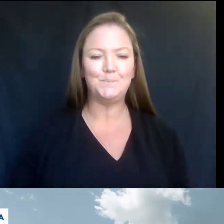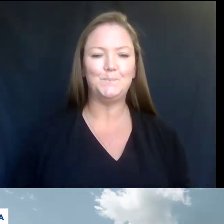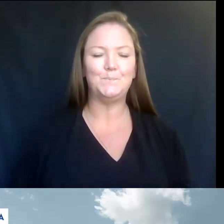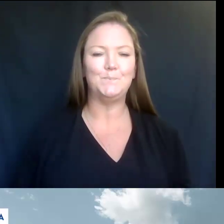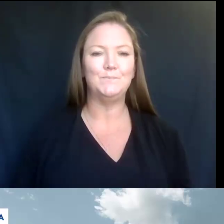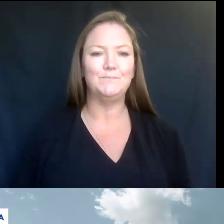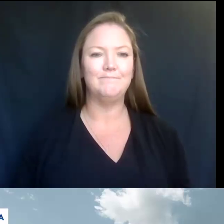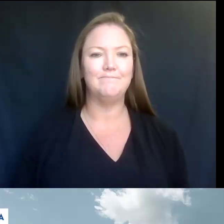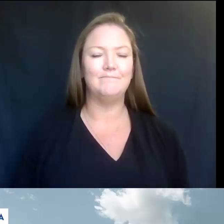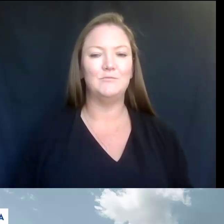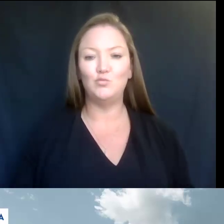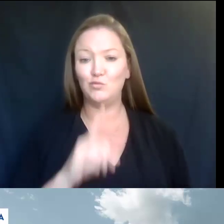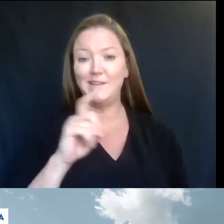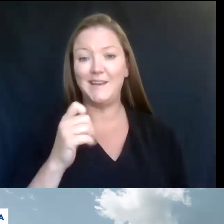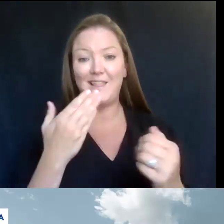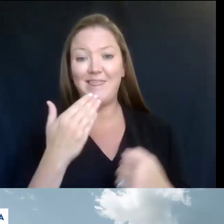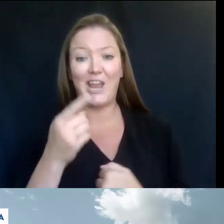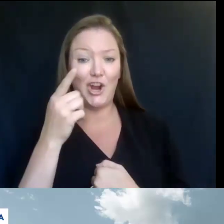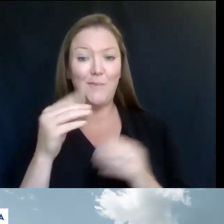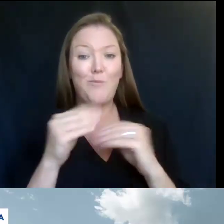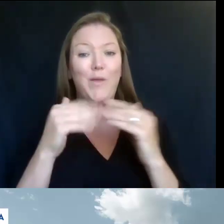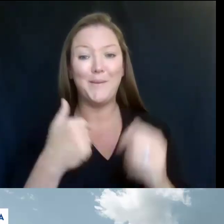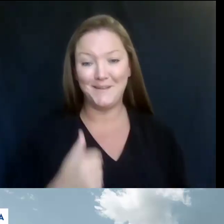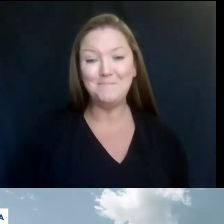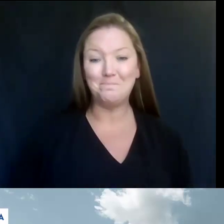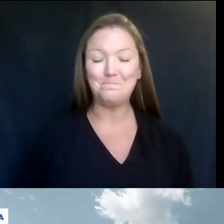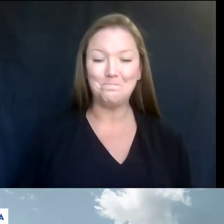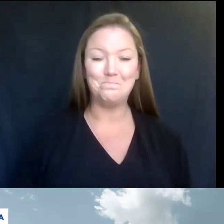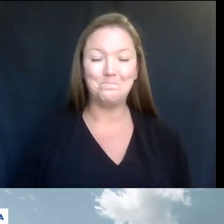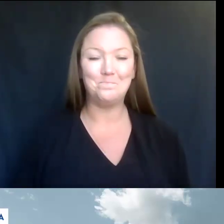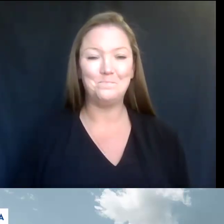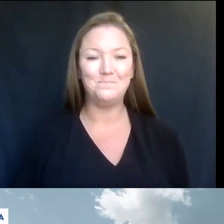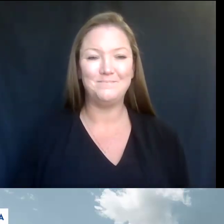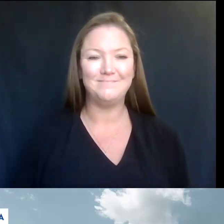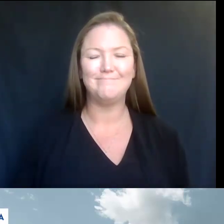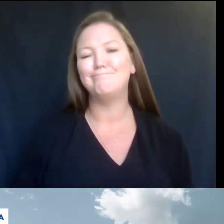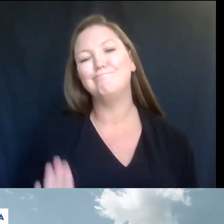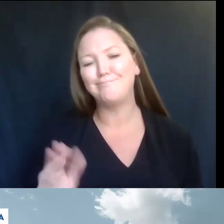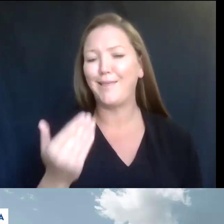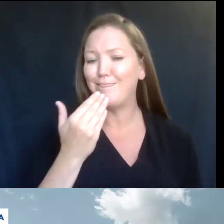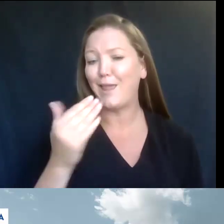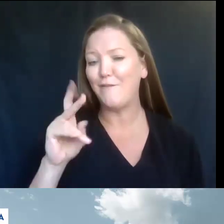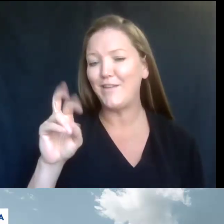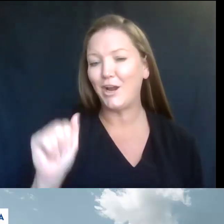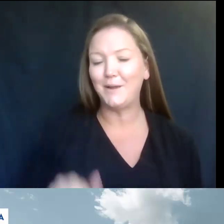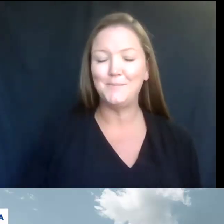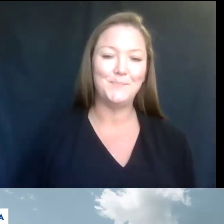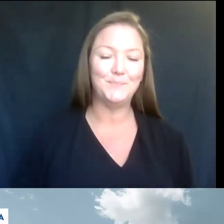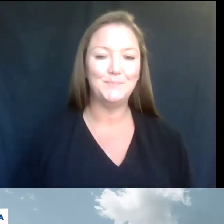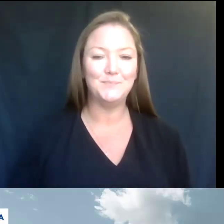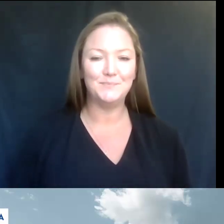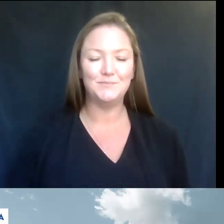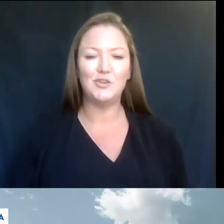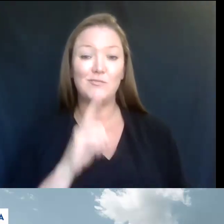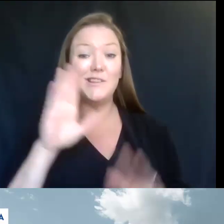probably more to thank her than me sometimes. So Awesome. Thanks, Vera. Well, thank you, Katie.